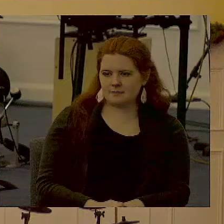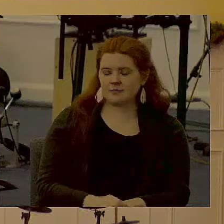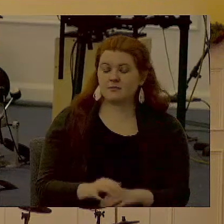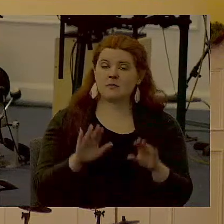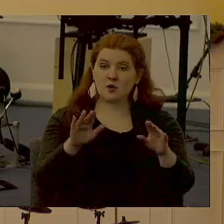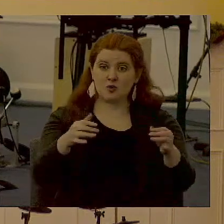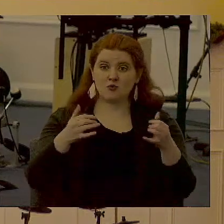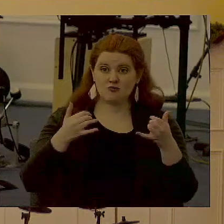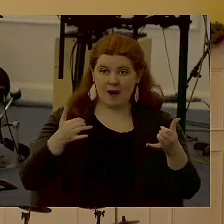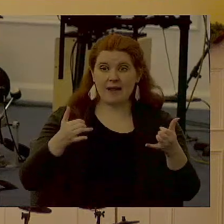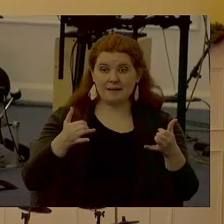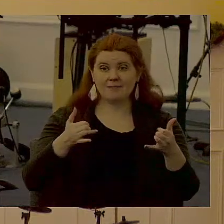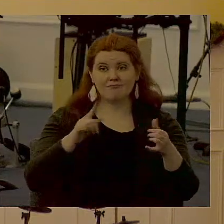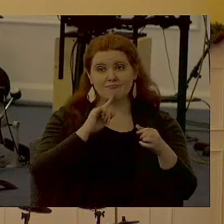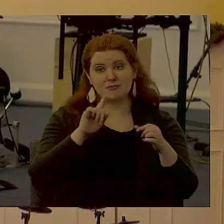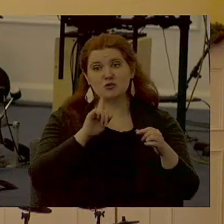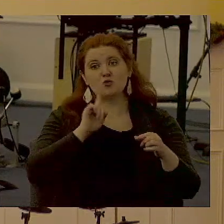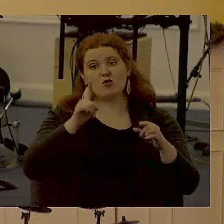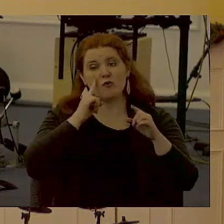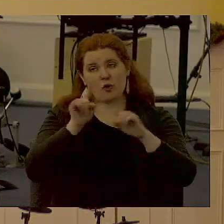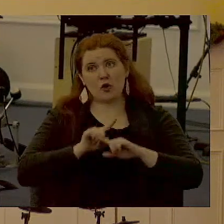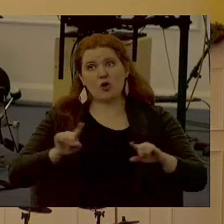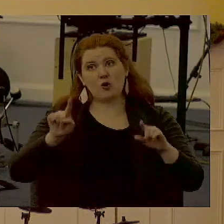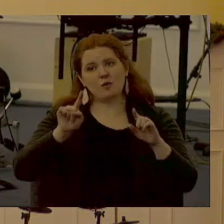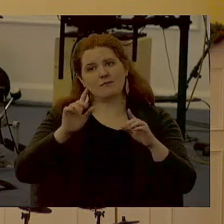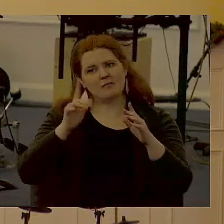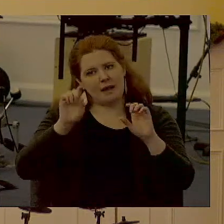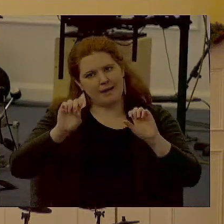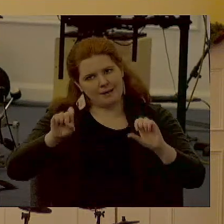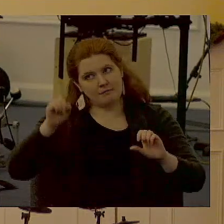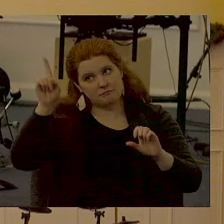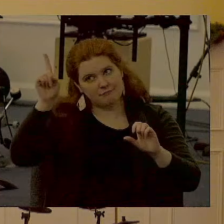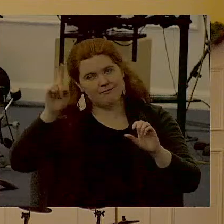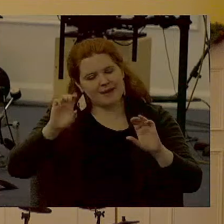Right now, that's true for you. He's able to provide for what you need.